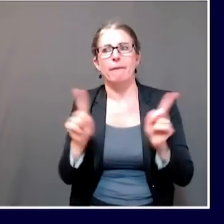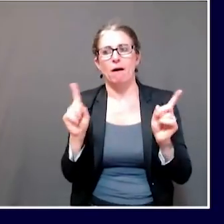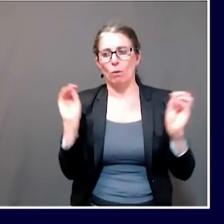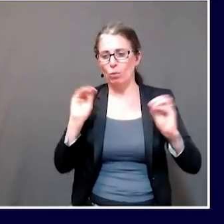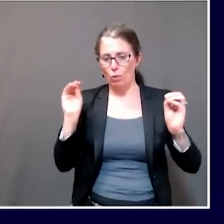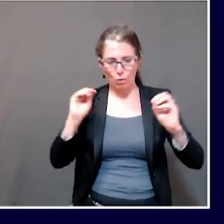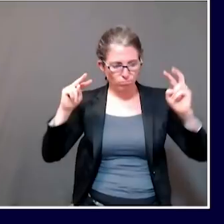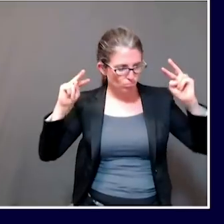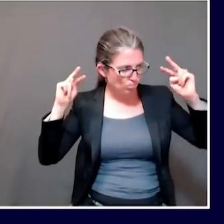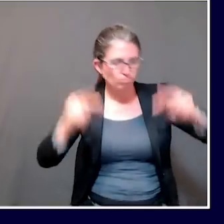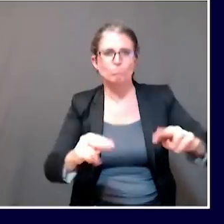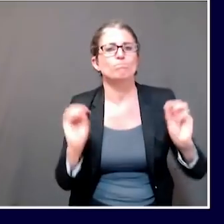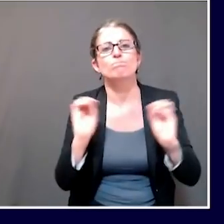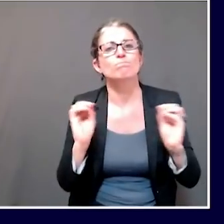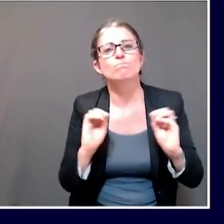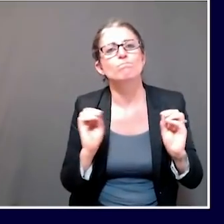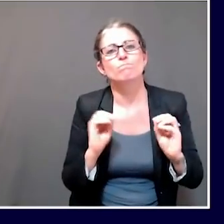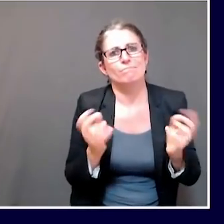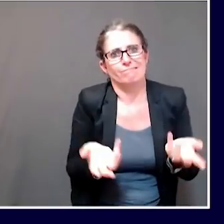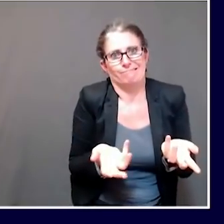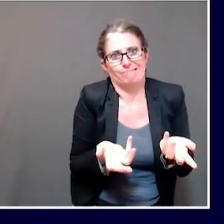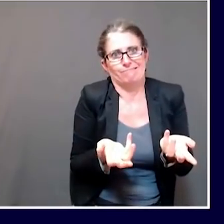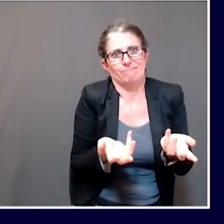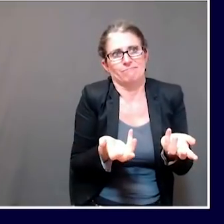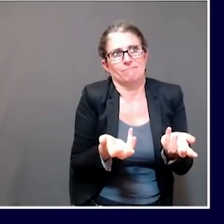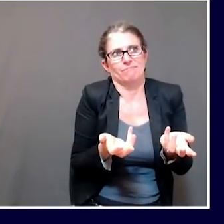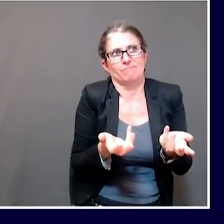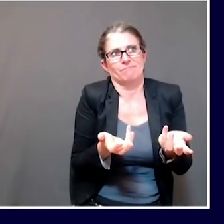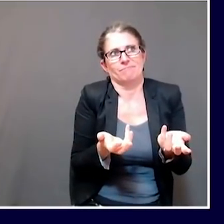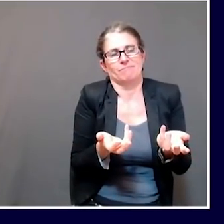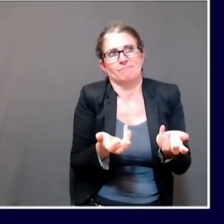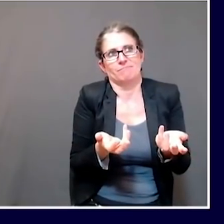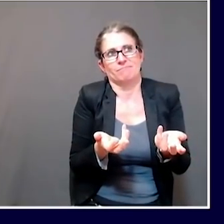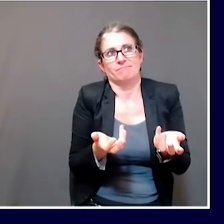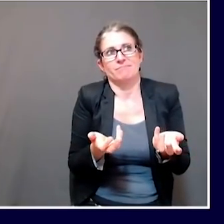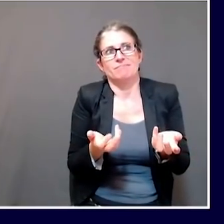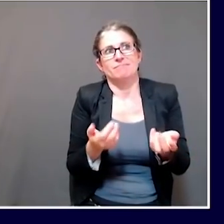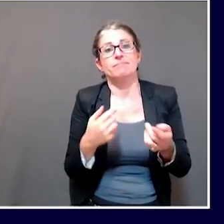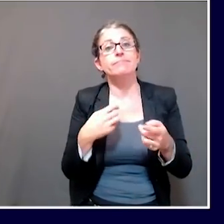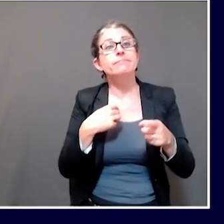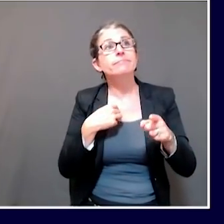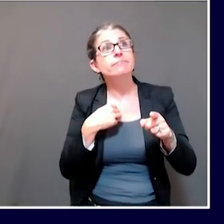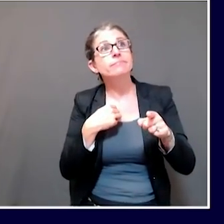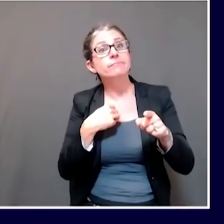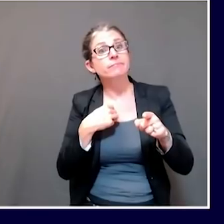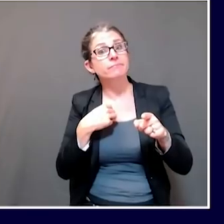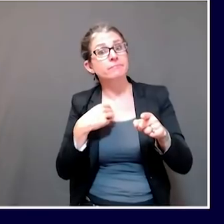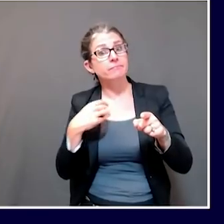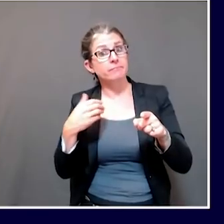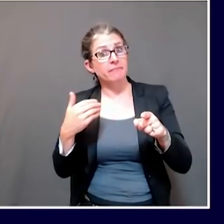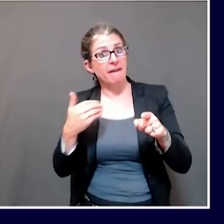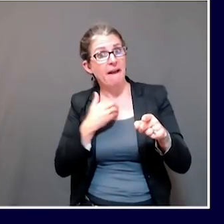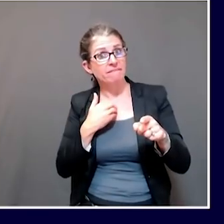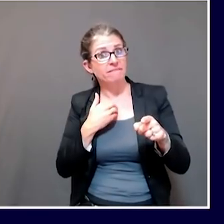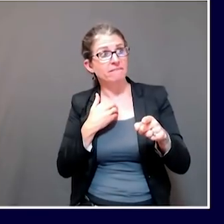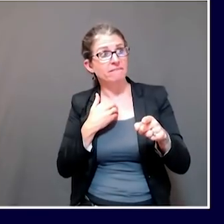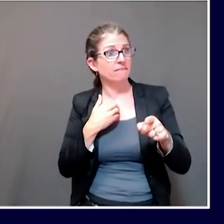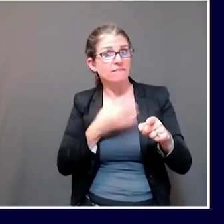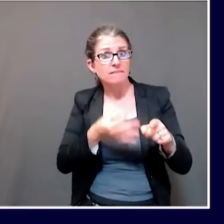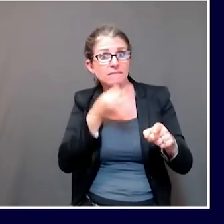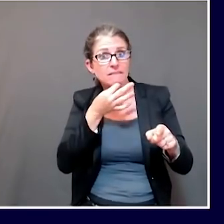traveling through. I'm not aware of any system in the country that is involved at that level